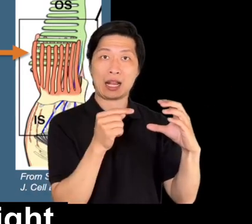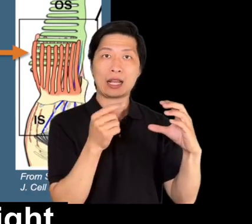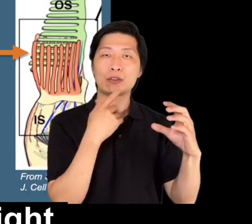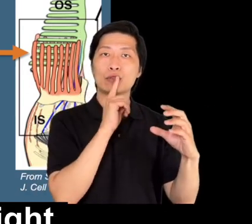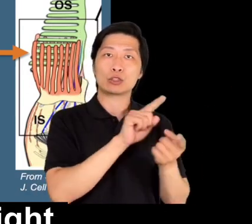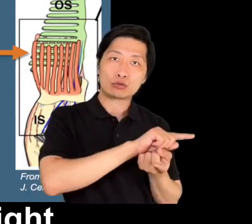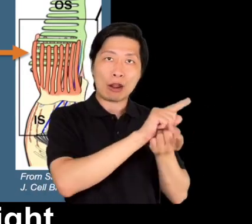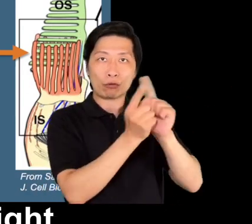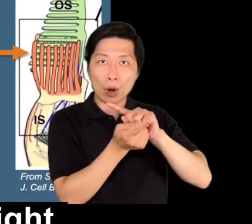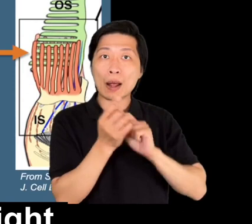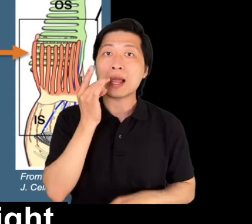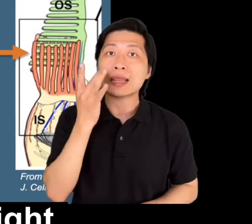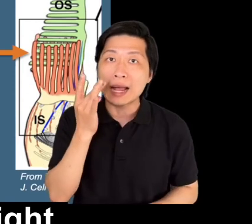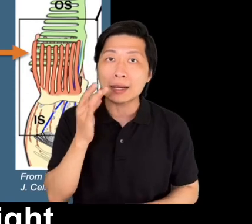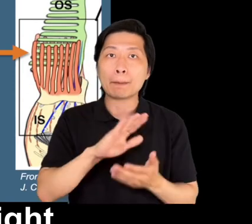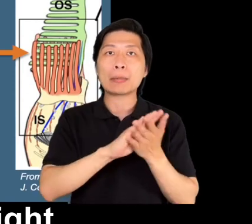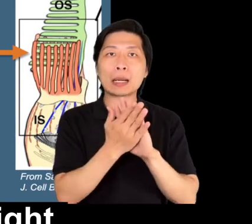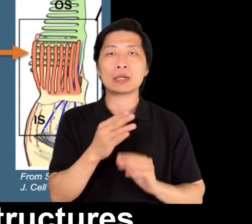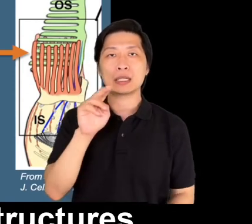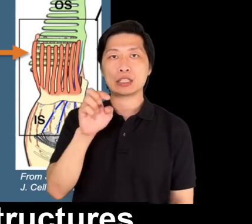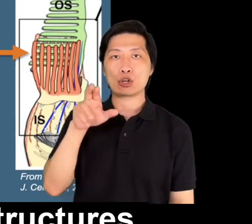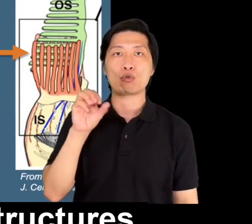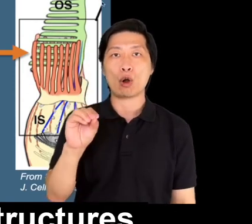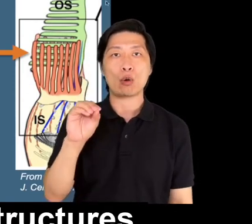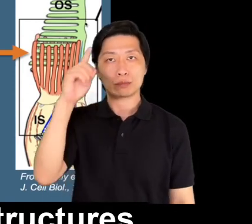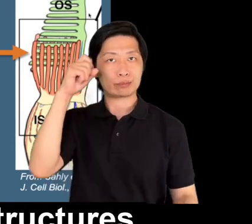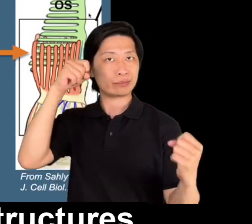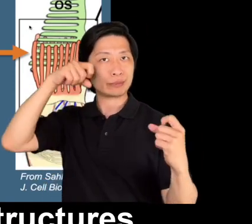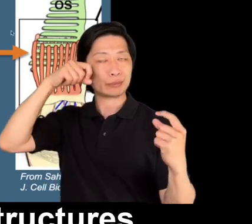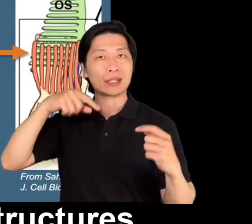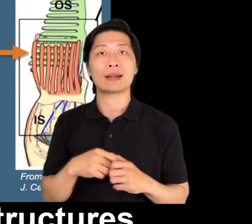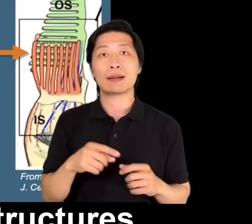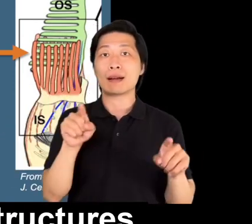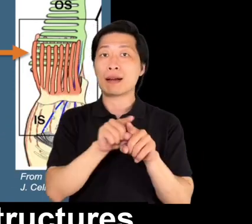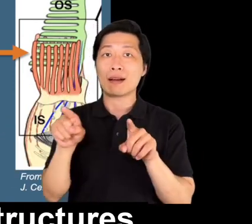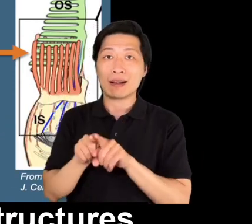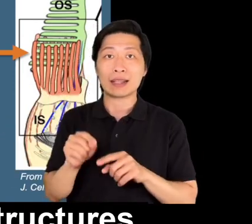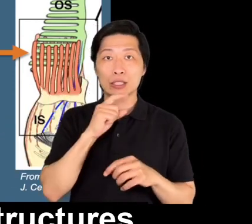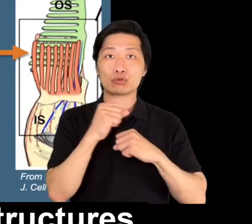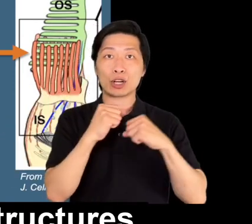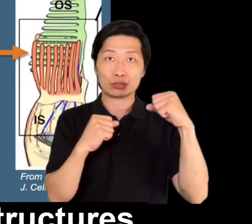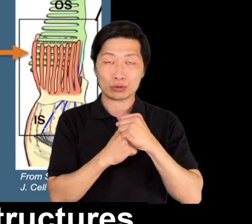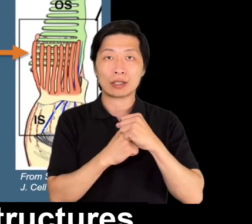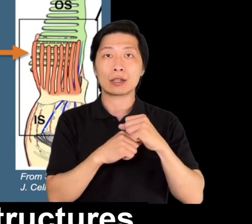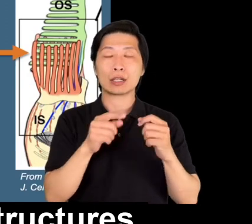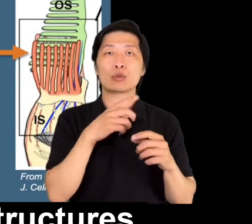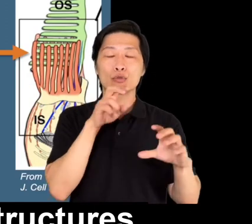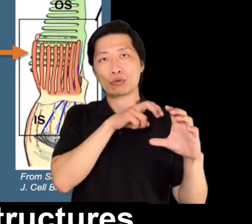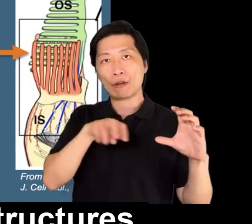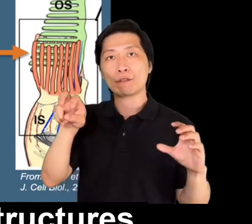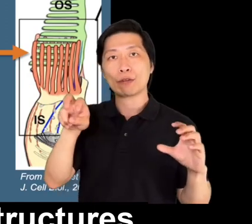these structures transfer key molecules to the structure. Rodent